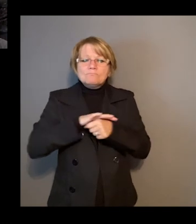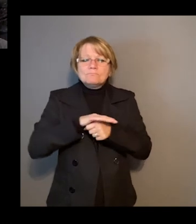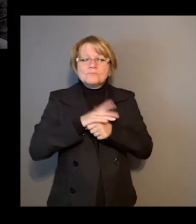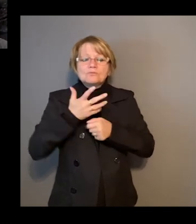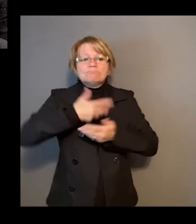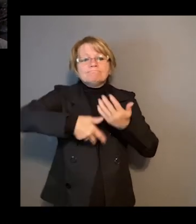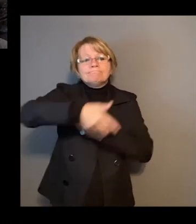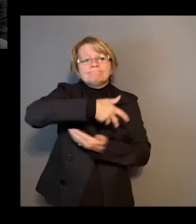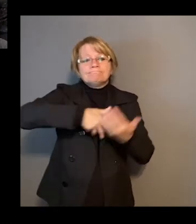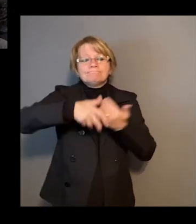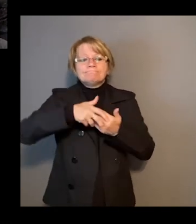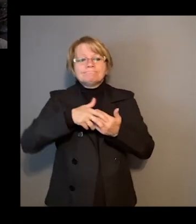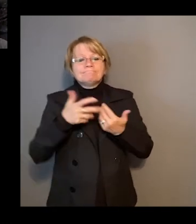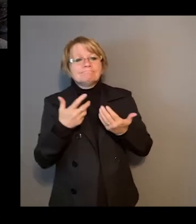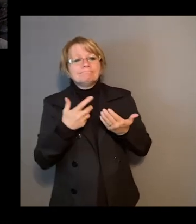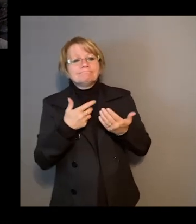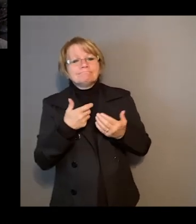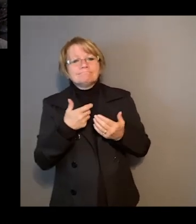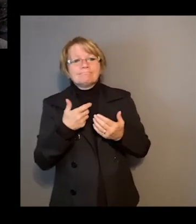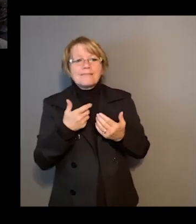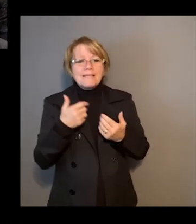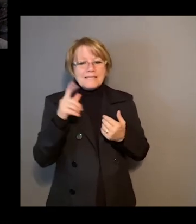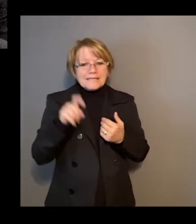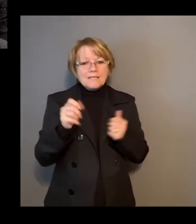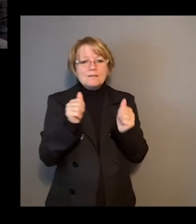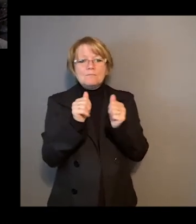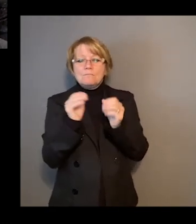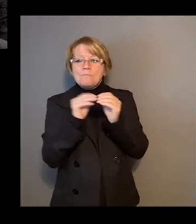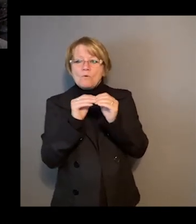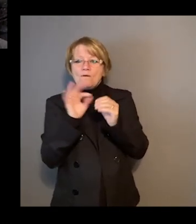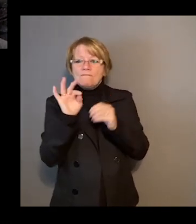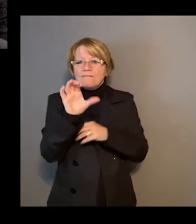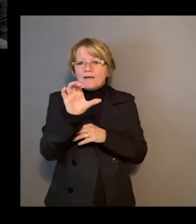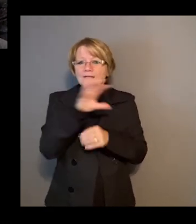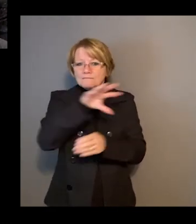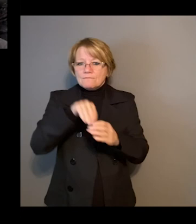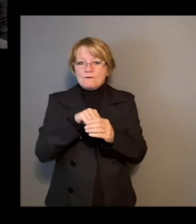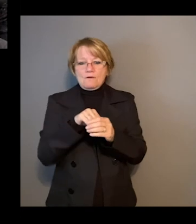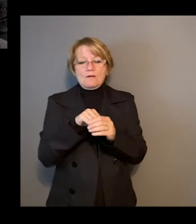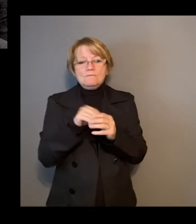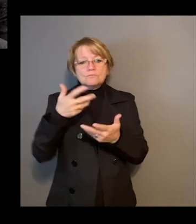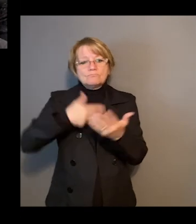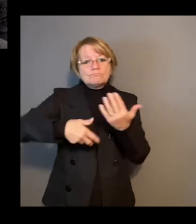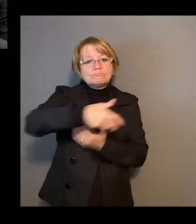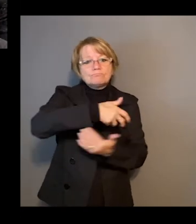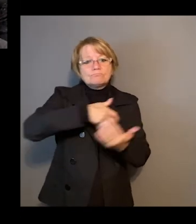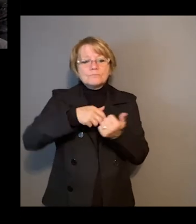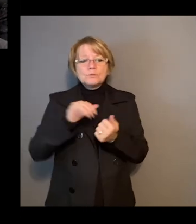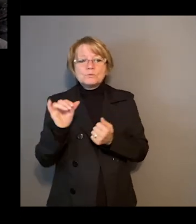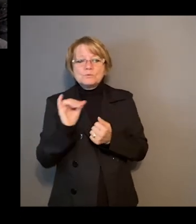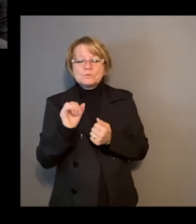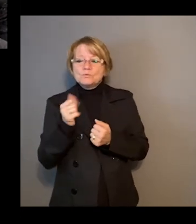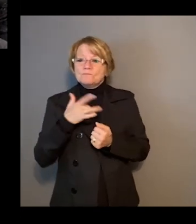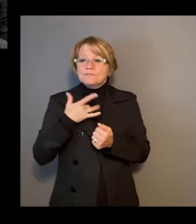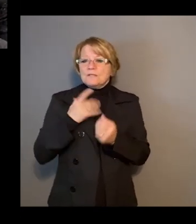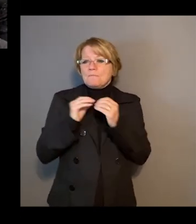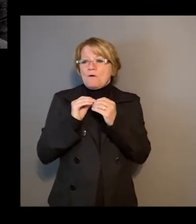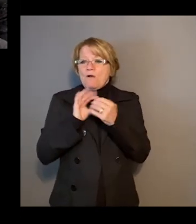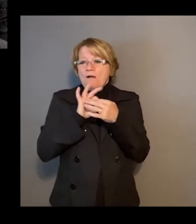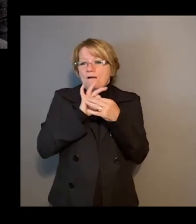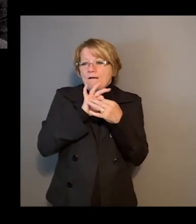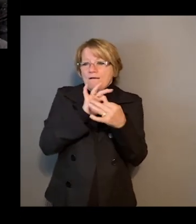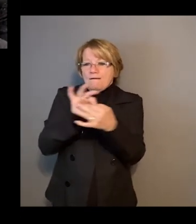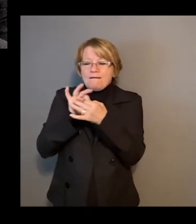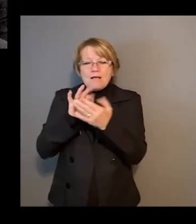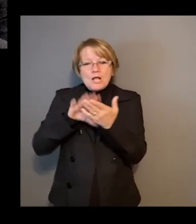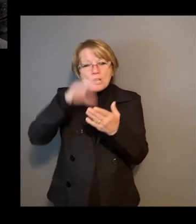we need more faculty members to be involved in those spaces to create those moments where they can learn about their students, learn from their